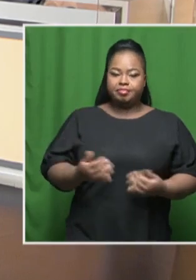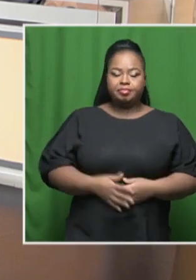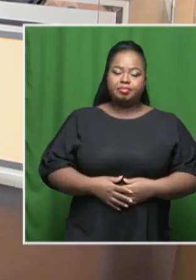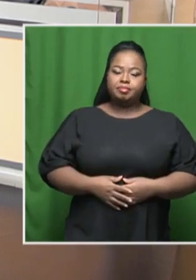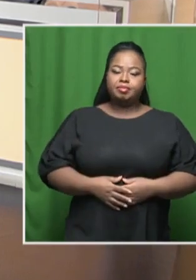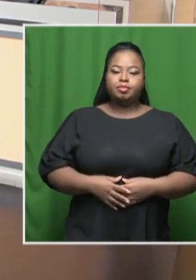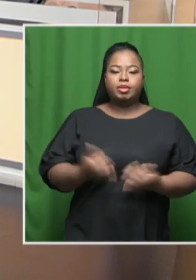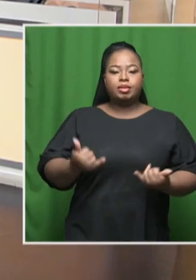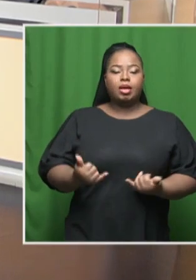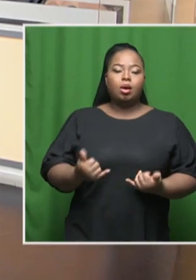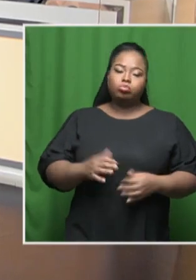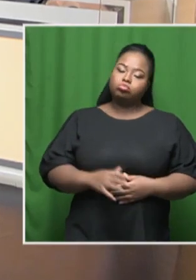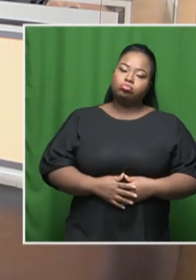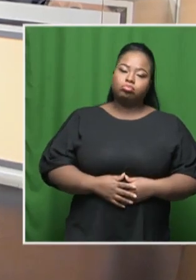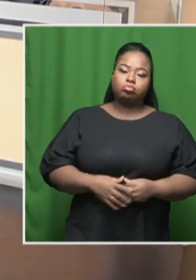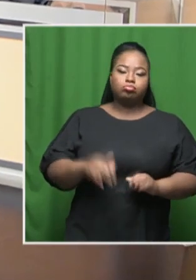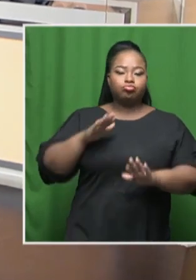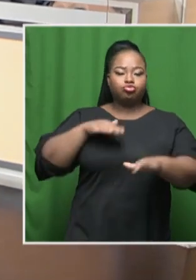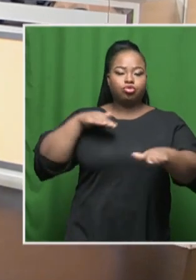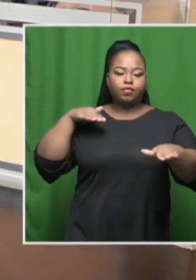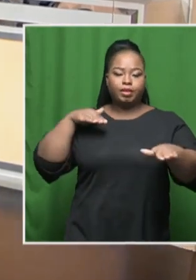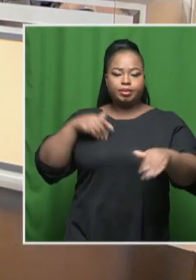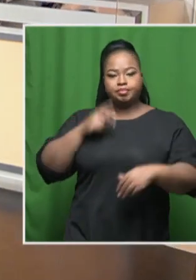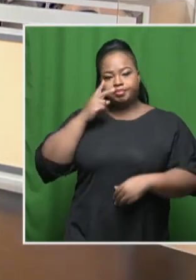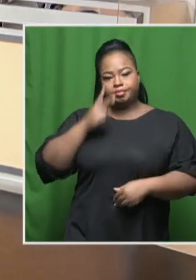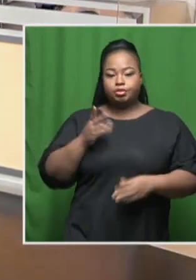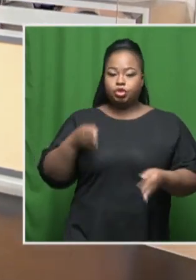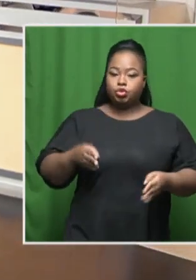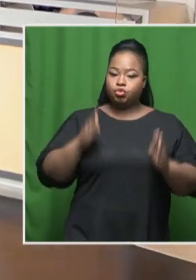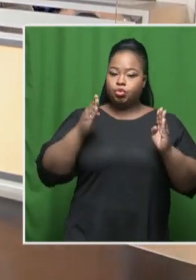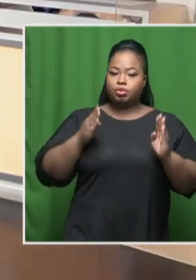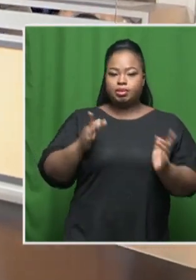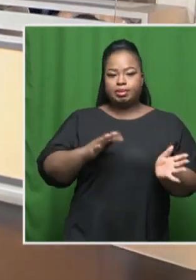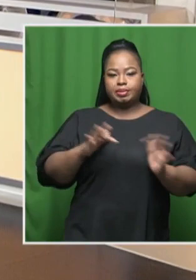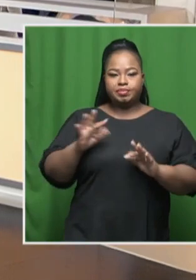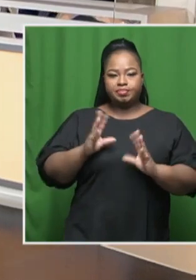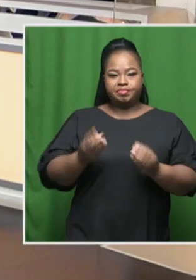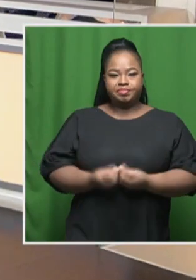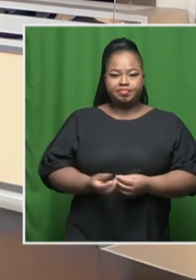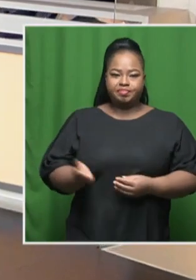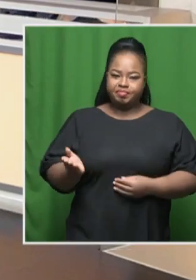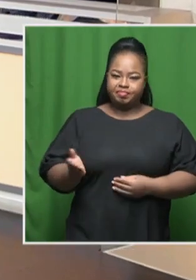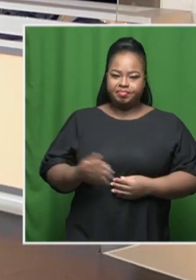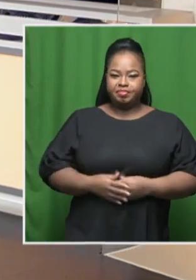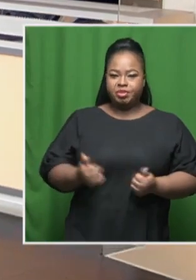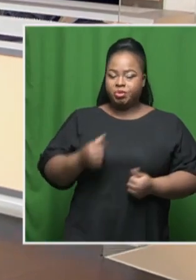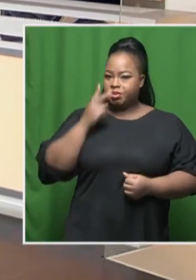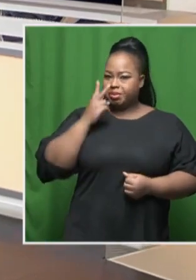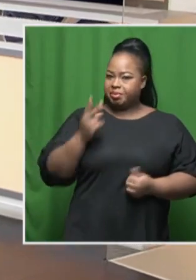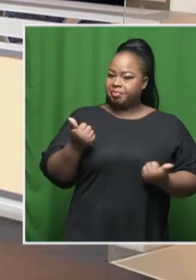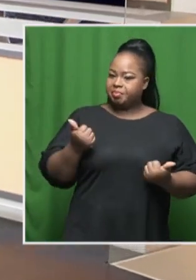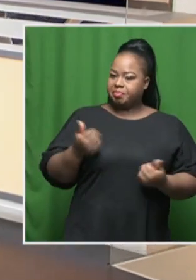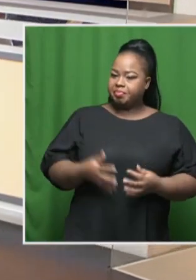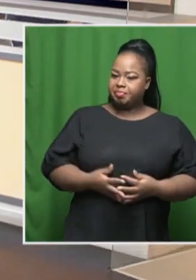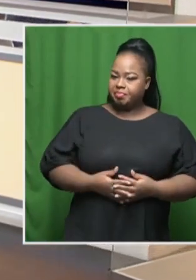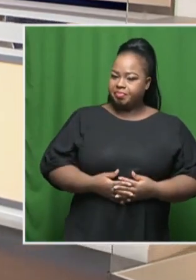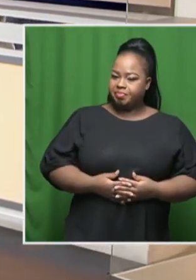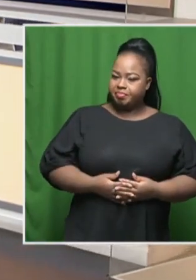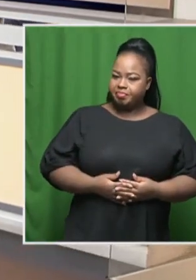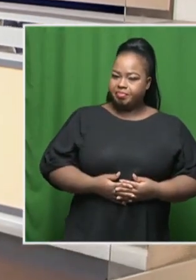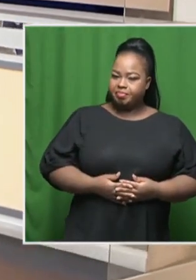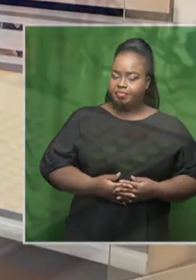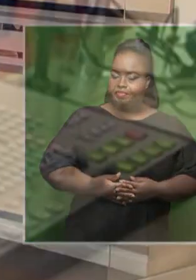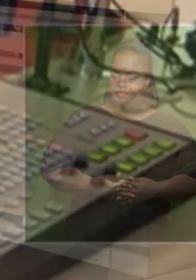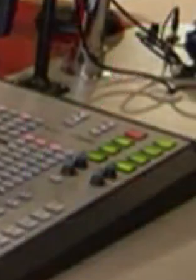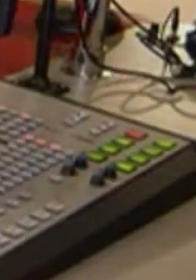Let's get a traffic update. Rob Byrne standing by to update us on the roads, rails and everything in between. Good to see you, Rob. How are we looking out there?